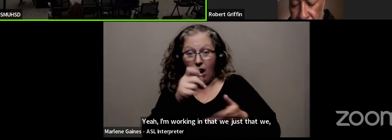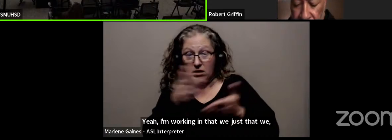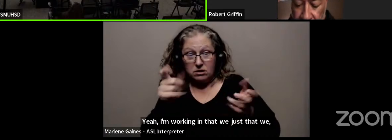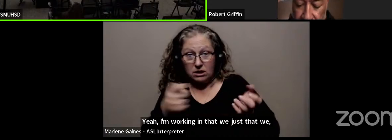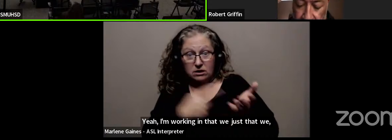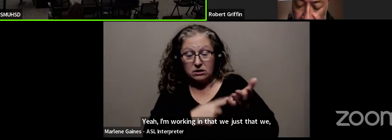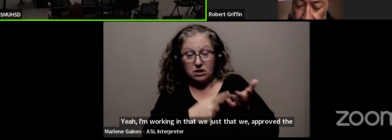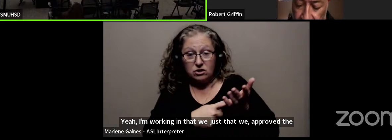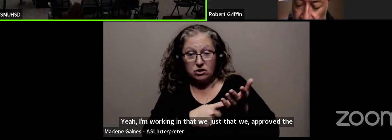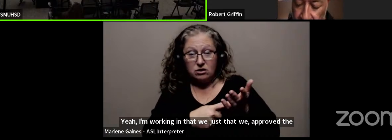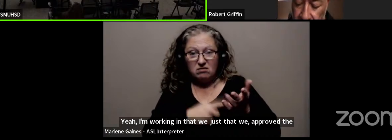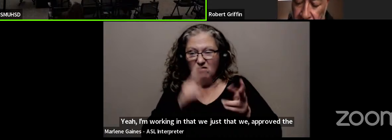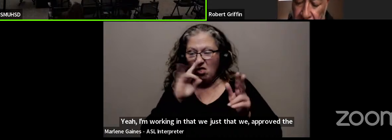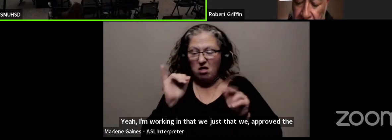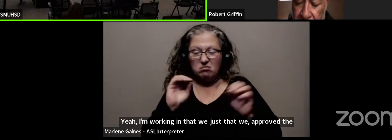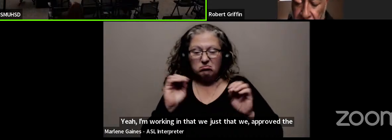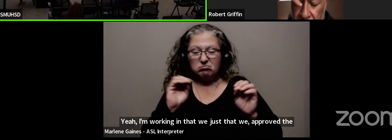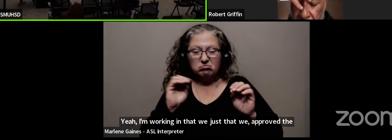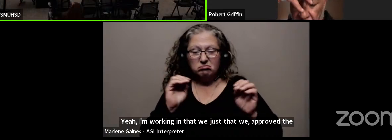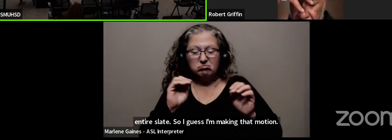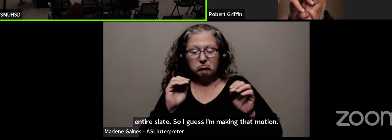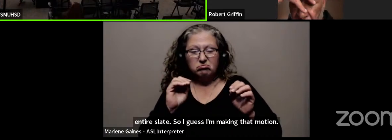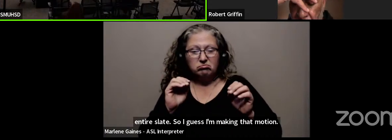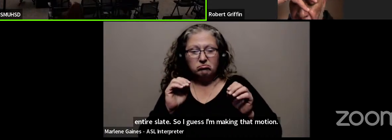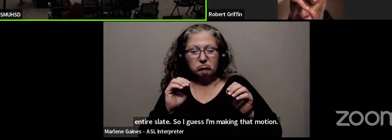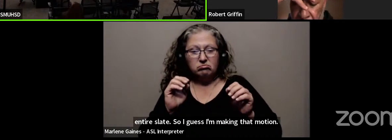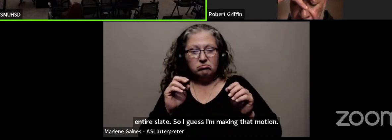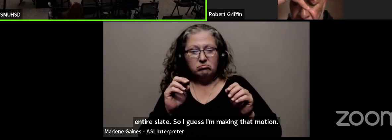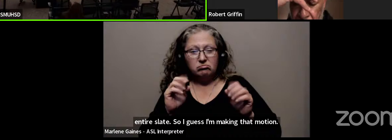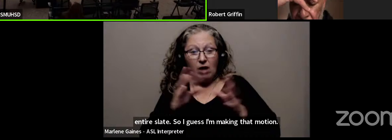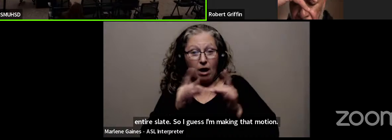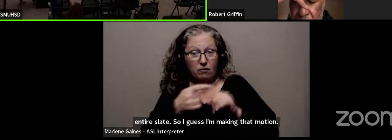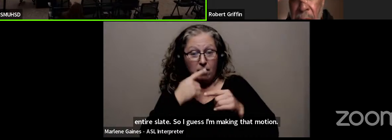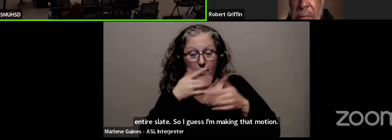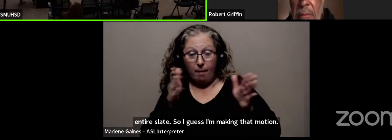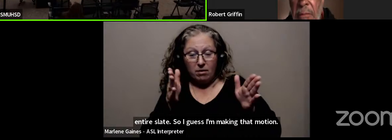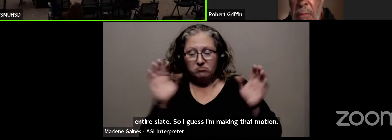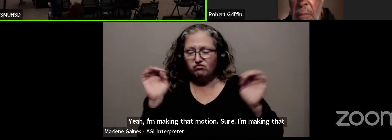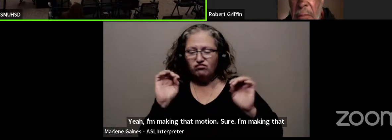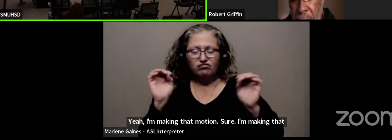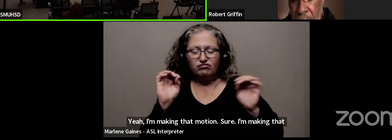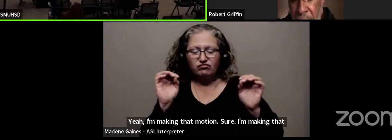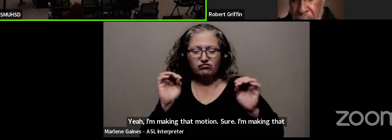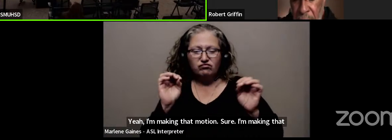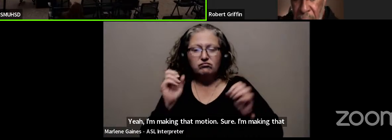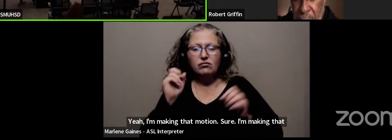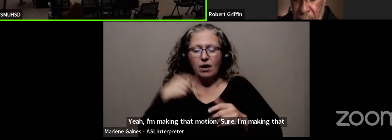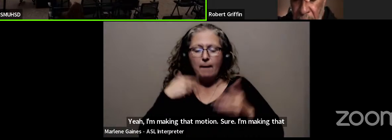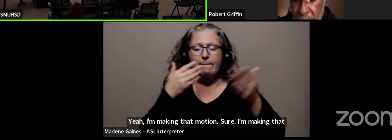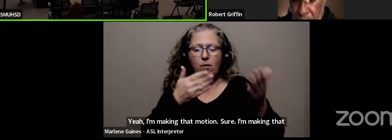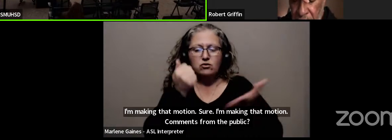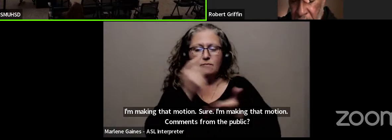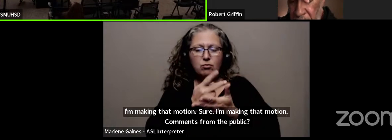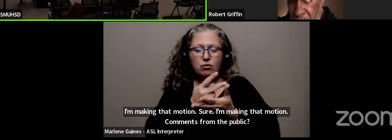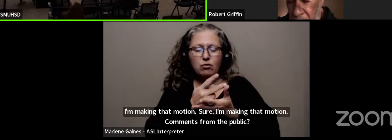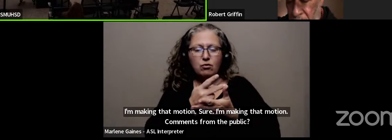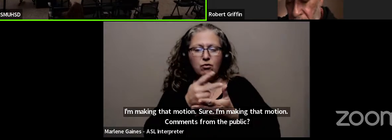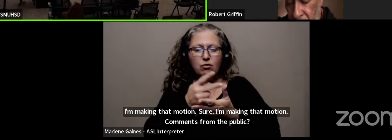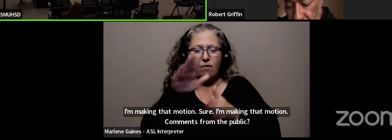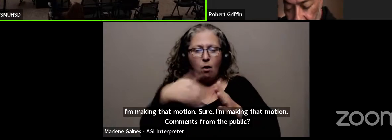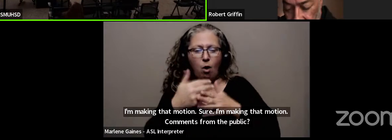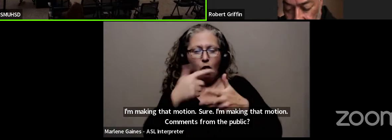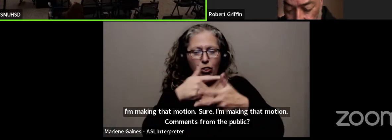discussion. Doesn't look like it. Okay. And is there any comments from the public? There are No? none. Okay, Okay, so I make the motion to approve the slate with all